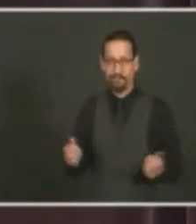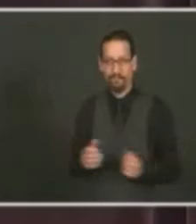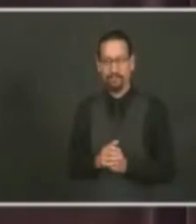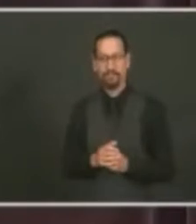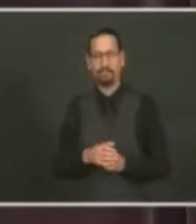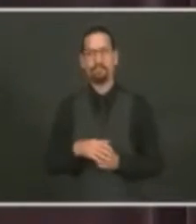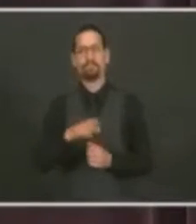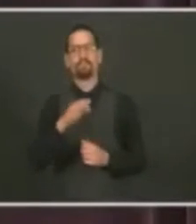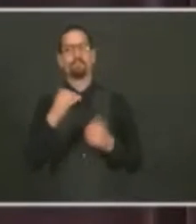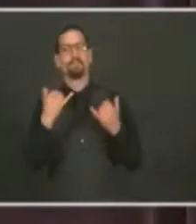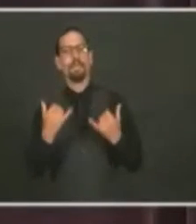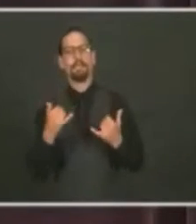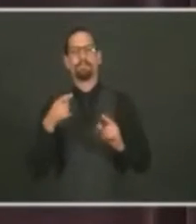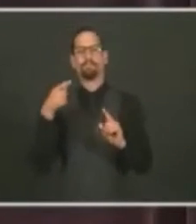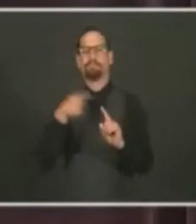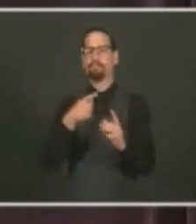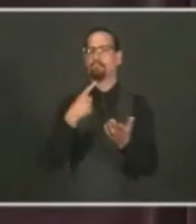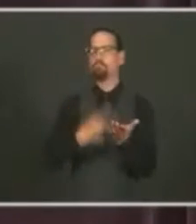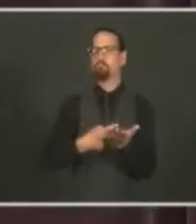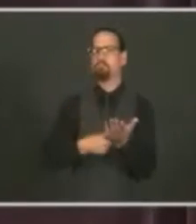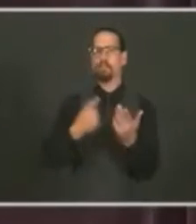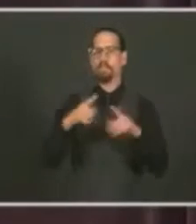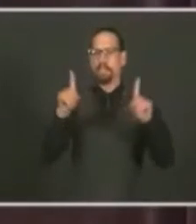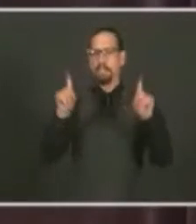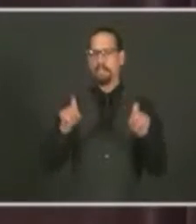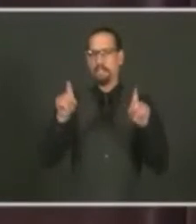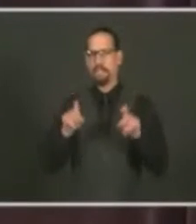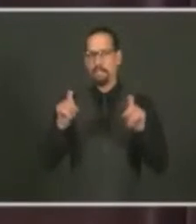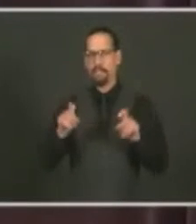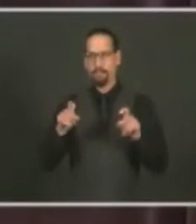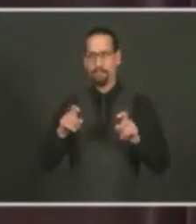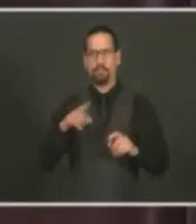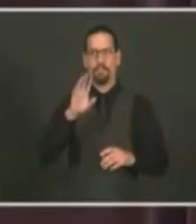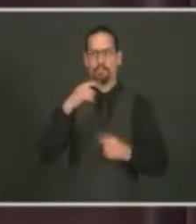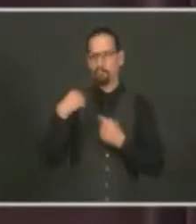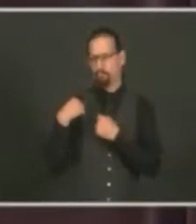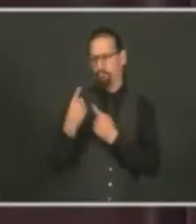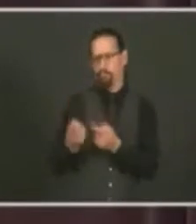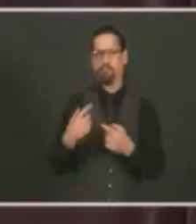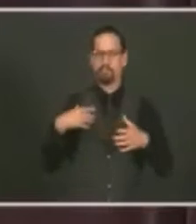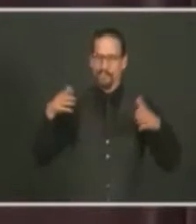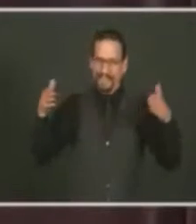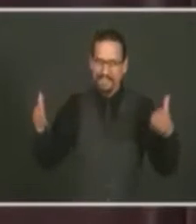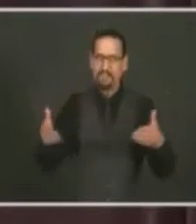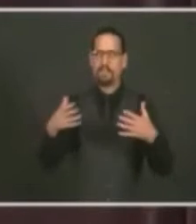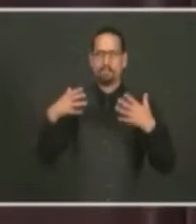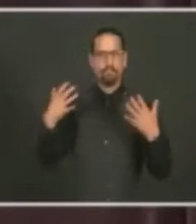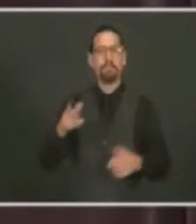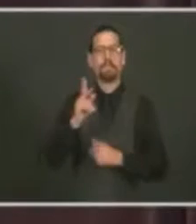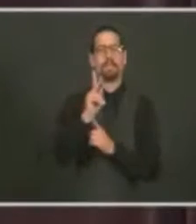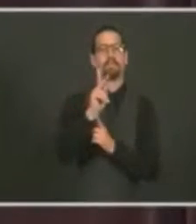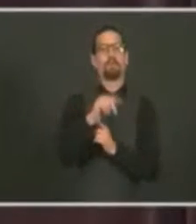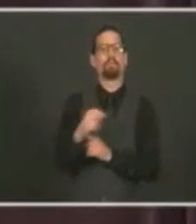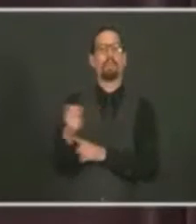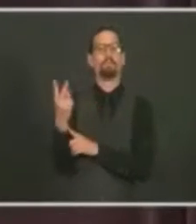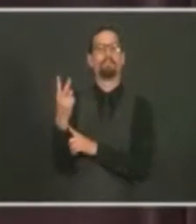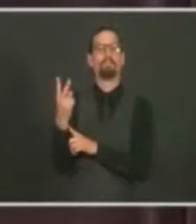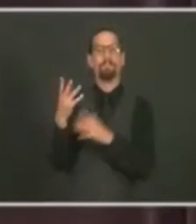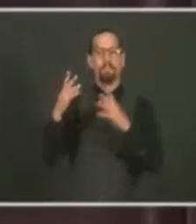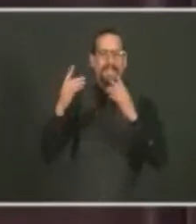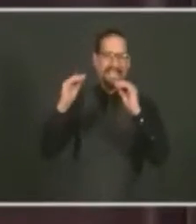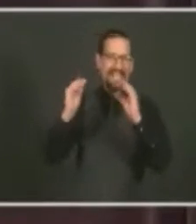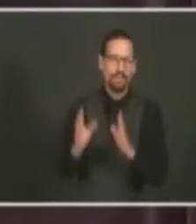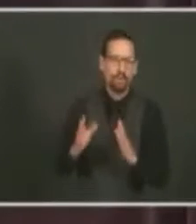particularly within our K through 12 community for students, teachers, and staff. We also have